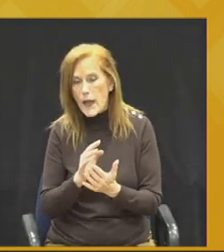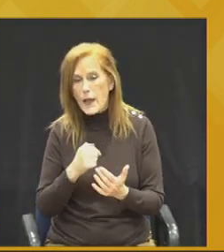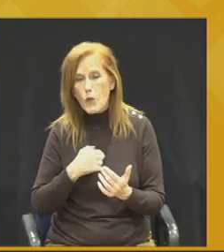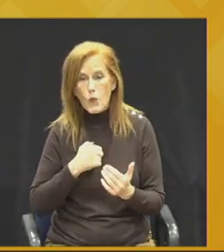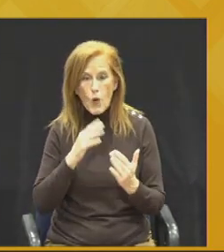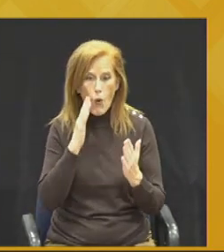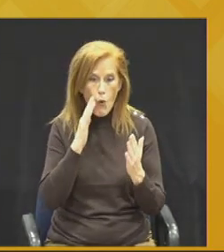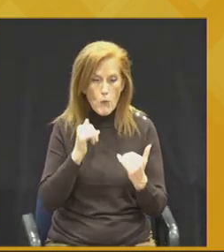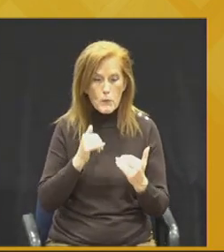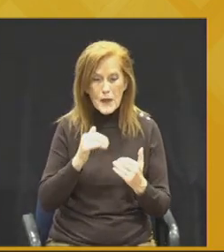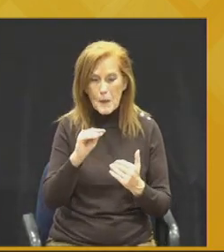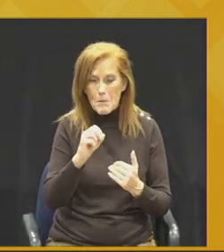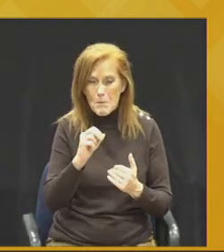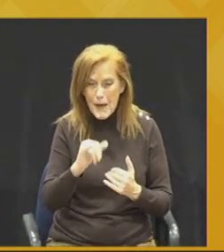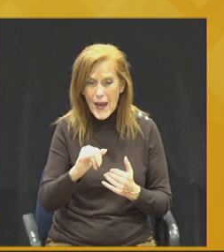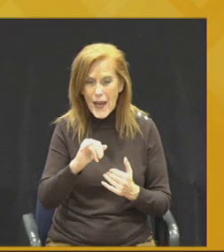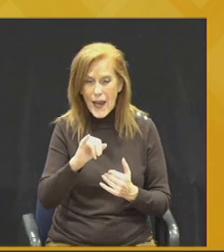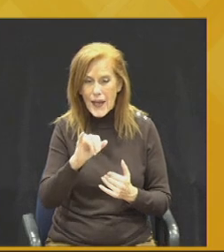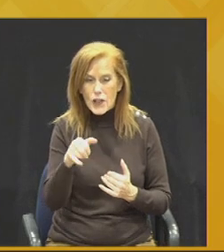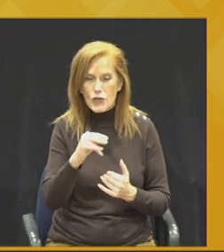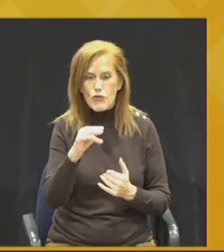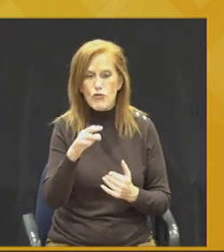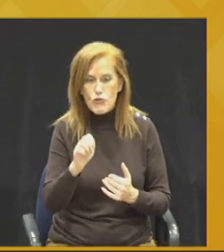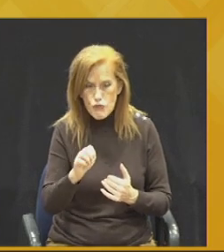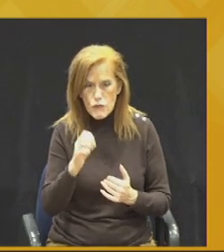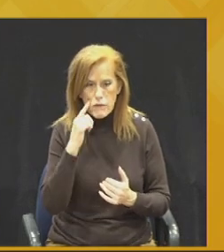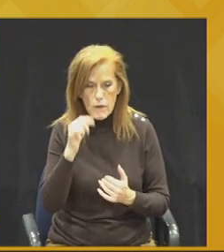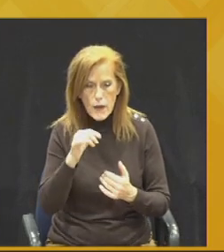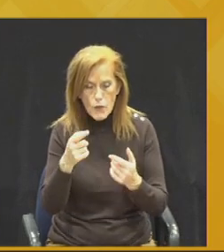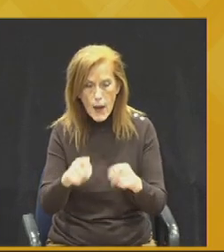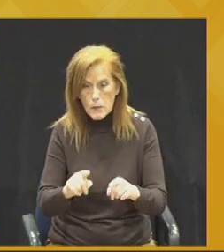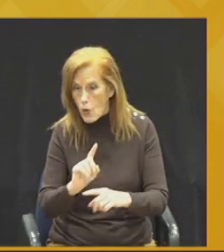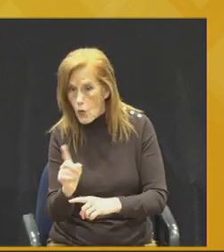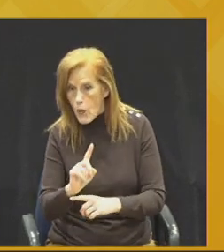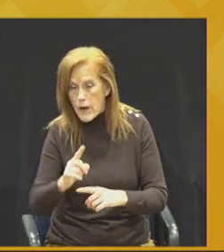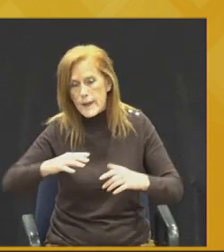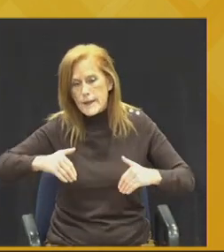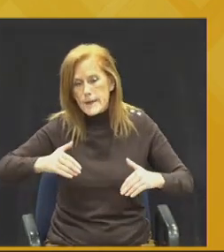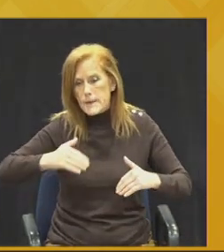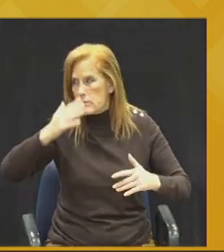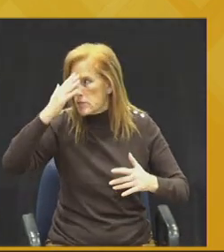to have that. And we do not have a location in mind for that yet.